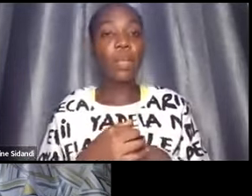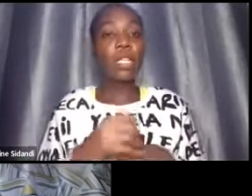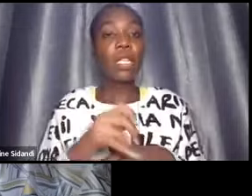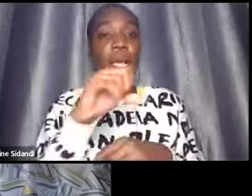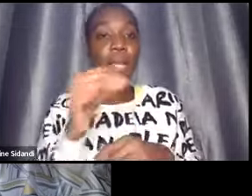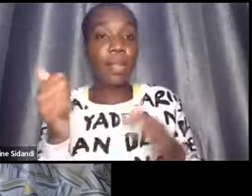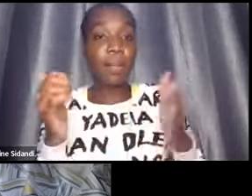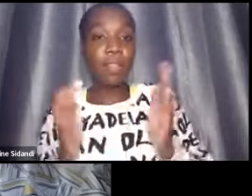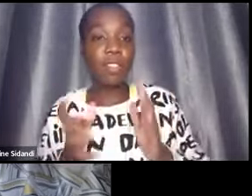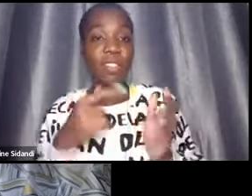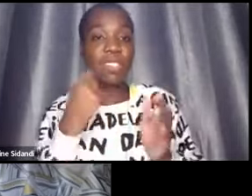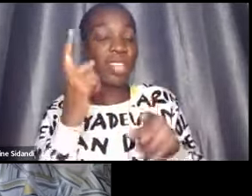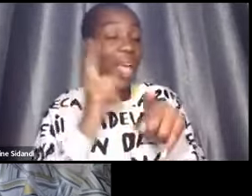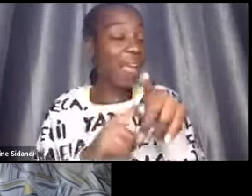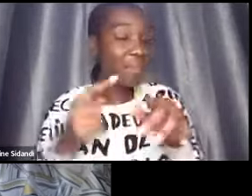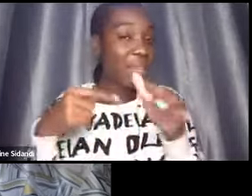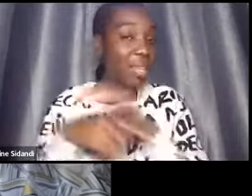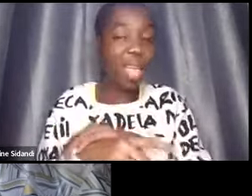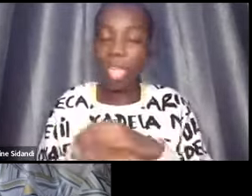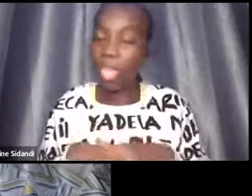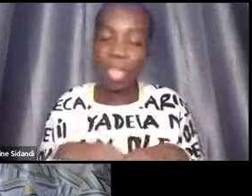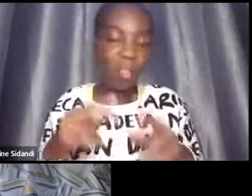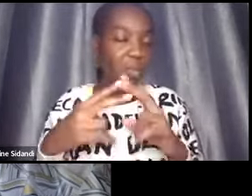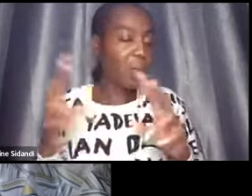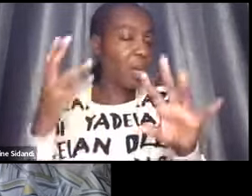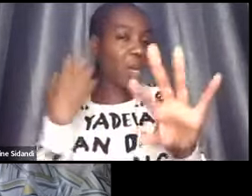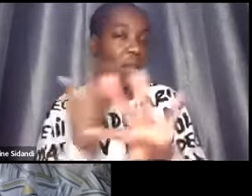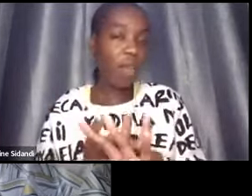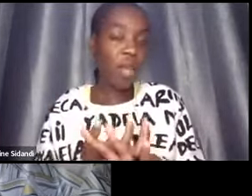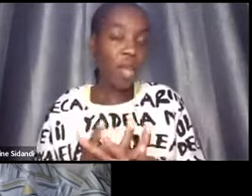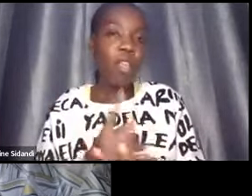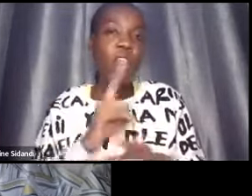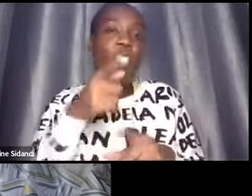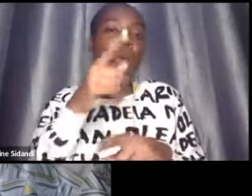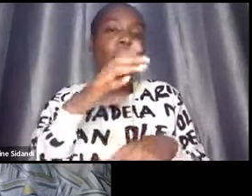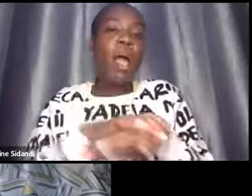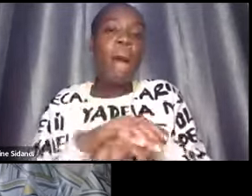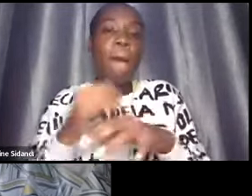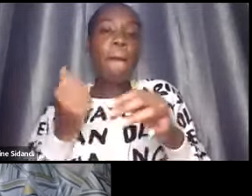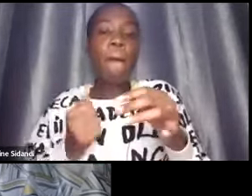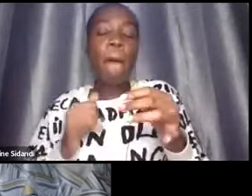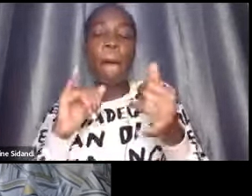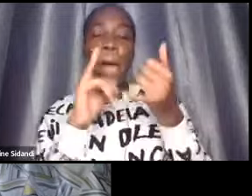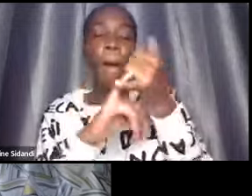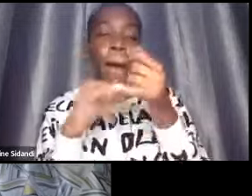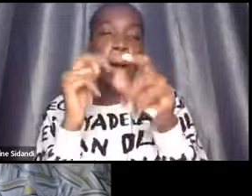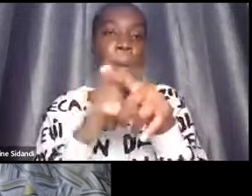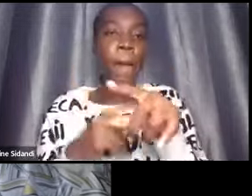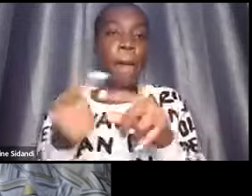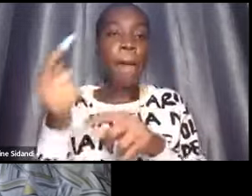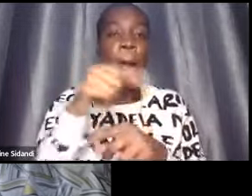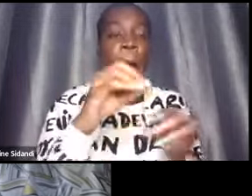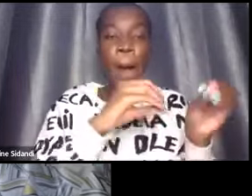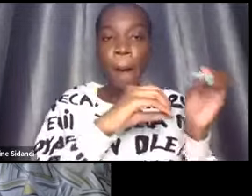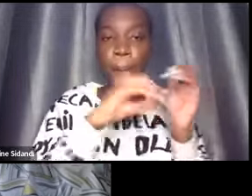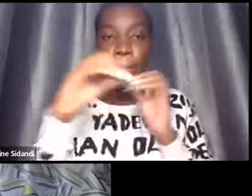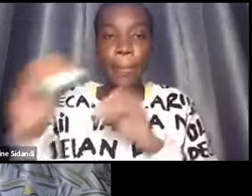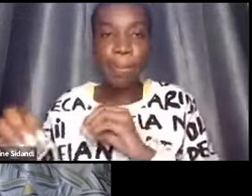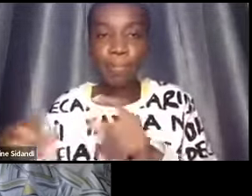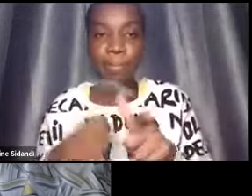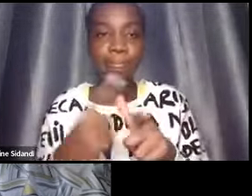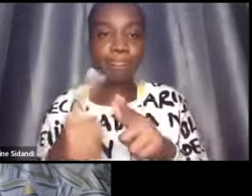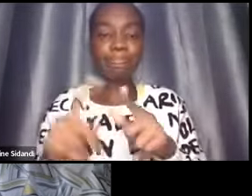you'll have a very difficult mediation. Why? You find the wife, if she has reached the stage of re-entry and she has accepted and want to move on, she will tell the